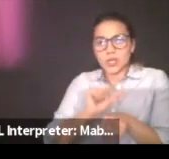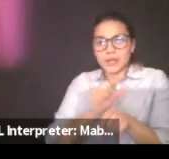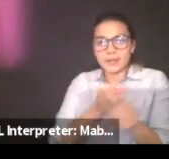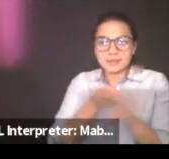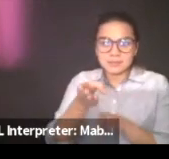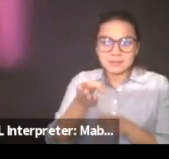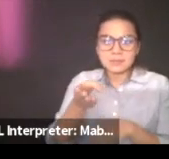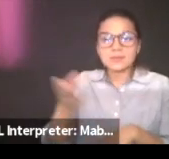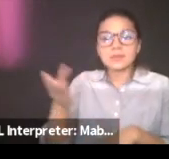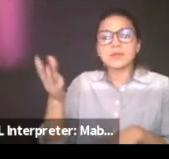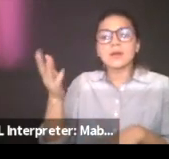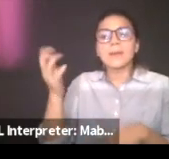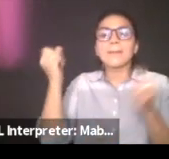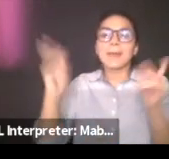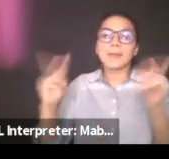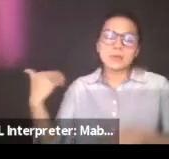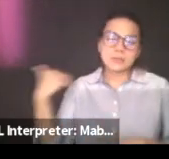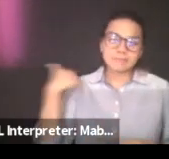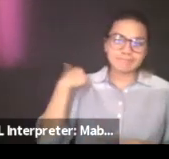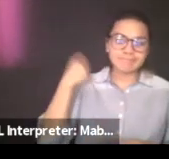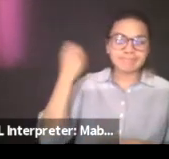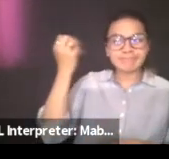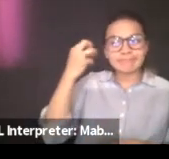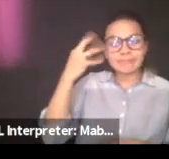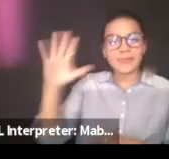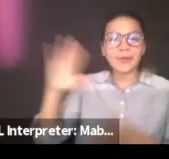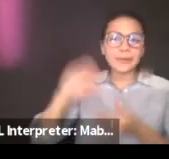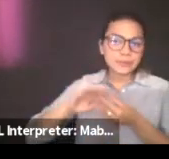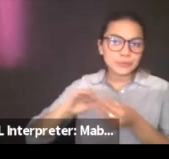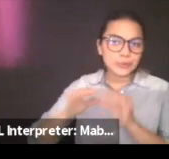whether as children or as adults.